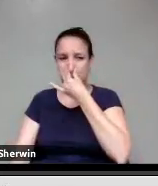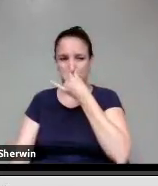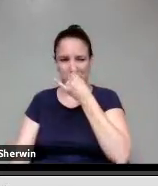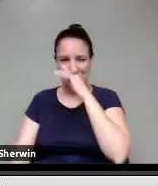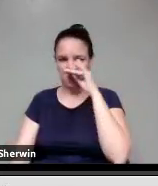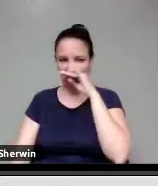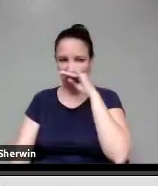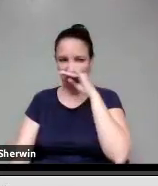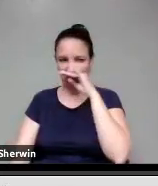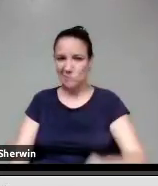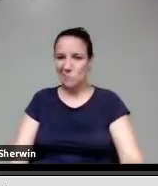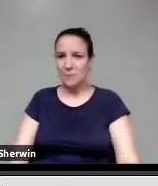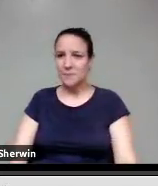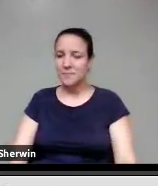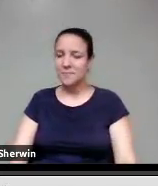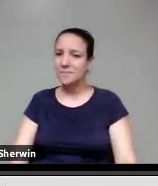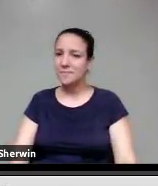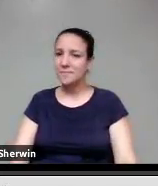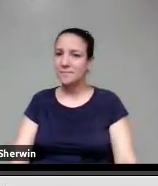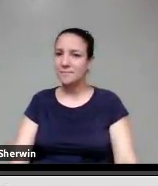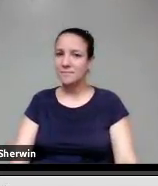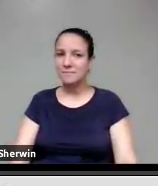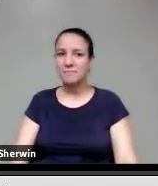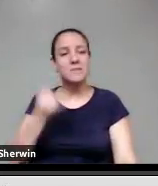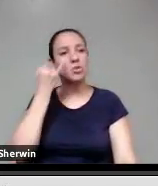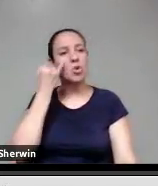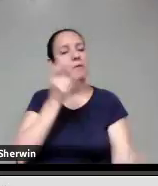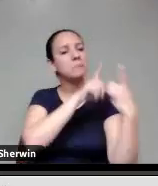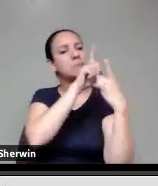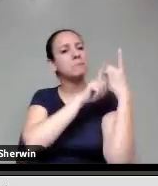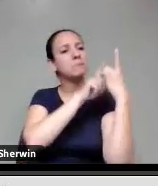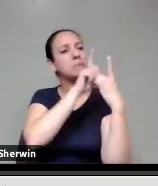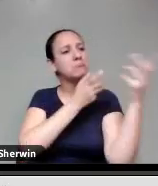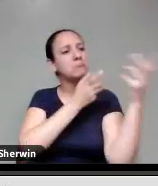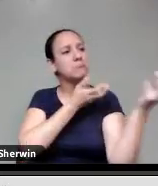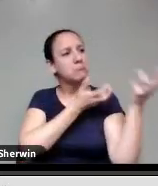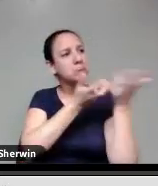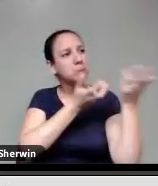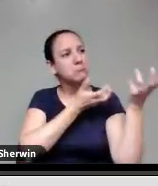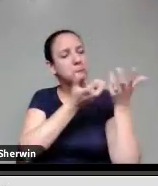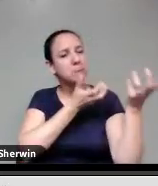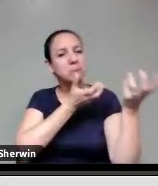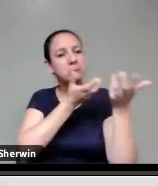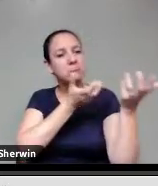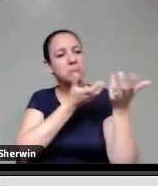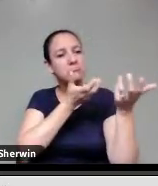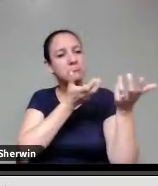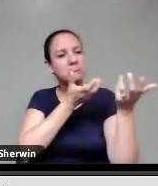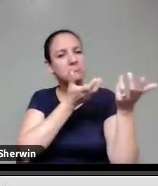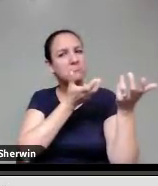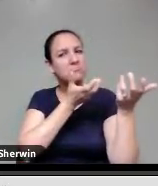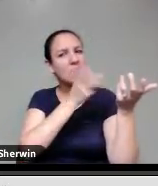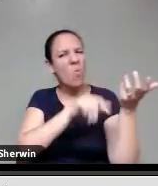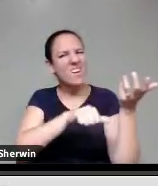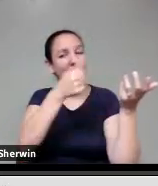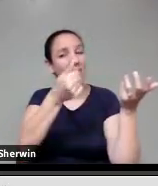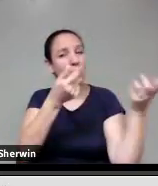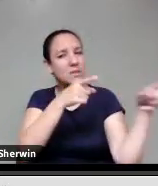about this accomplish? If you're talking to them face to face, what else is happening while you're doing